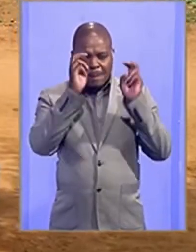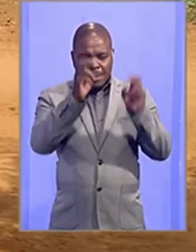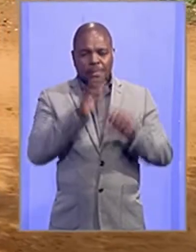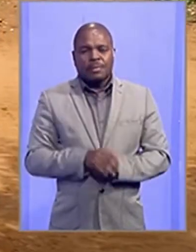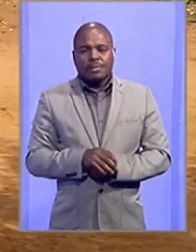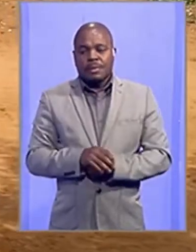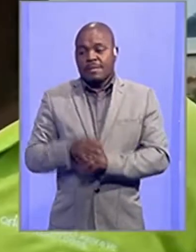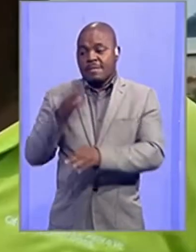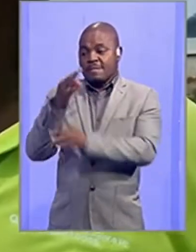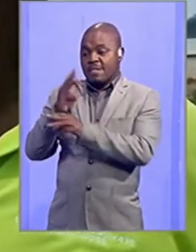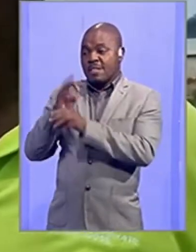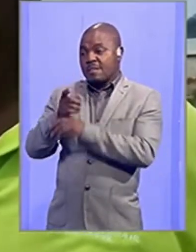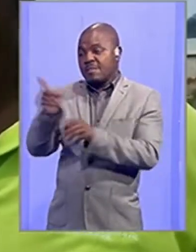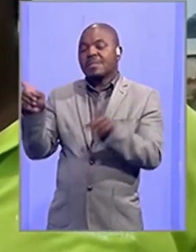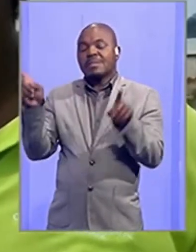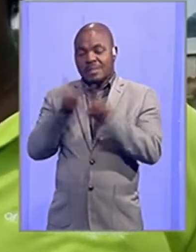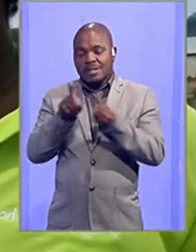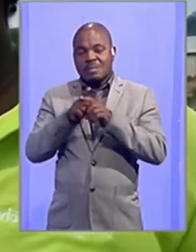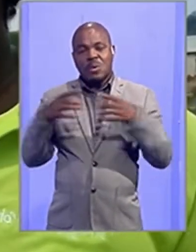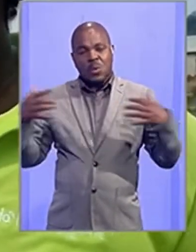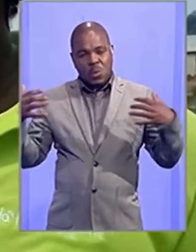je di wela.